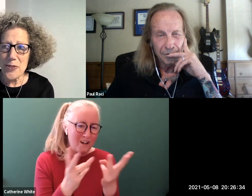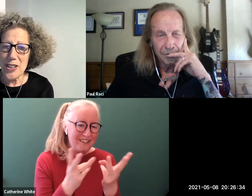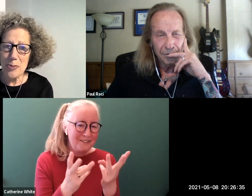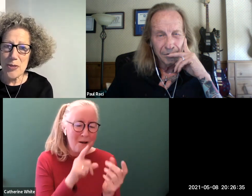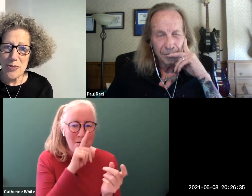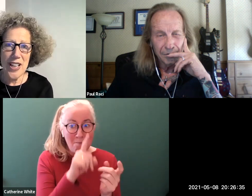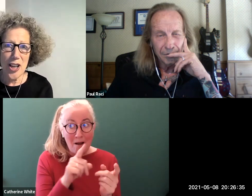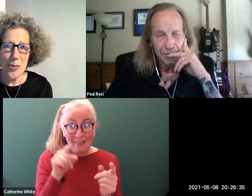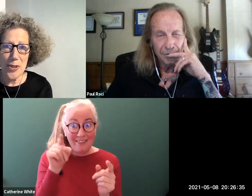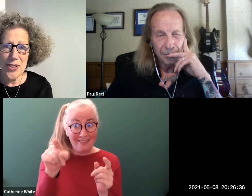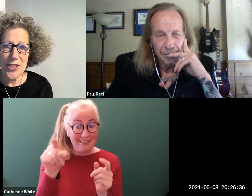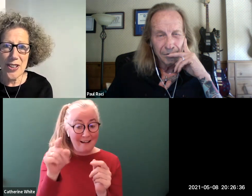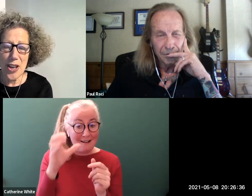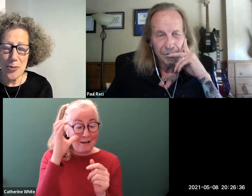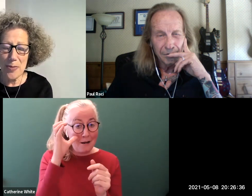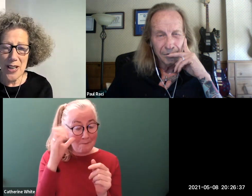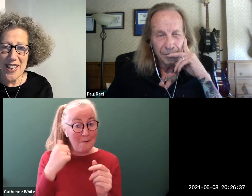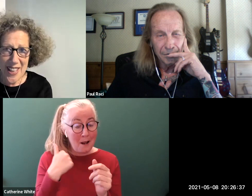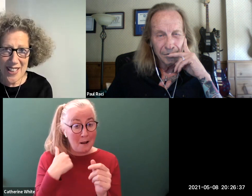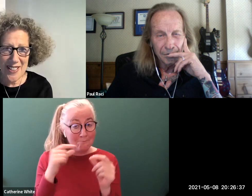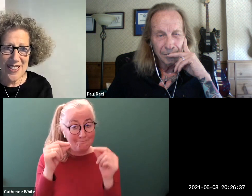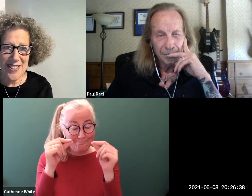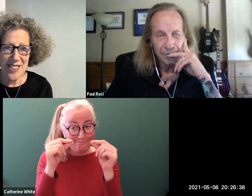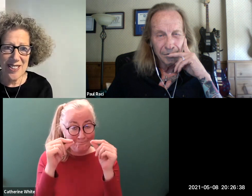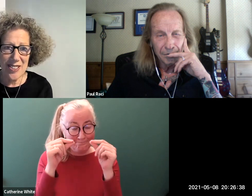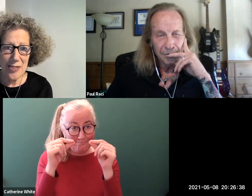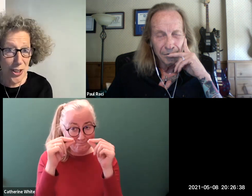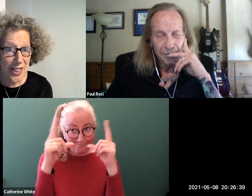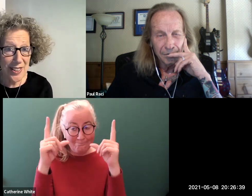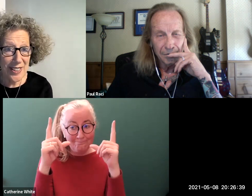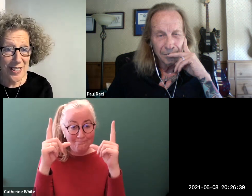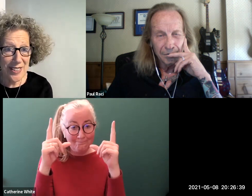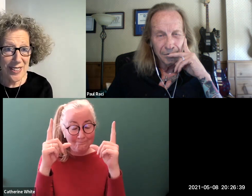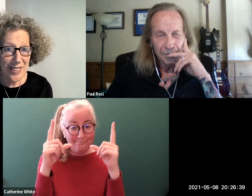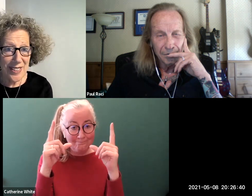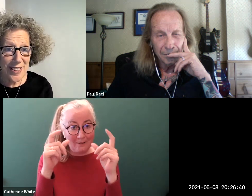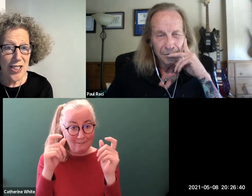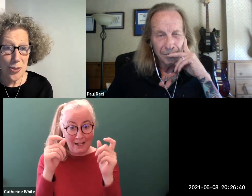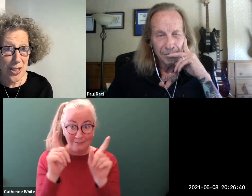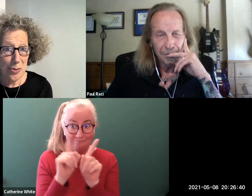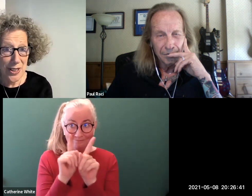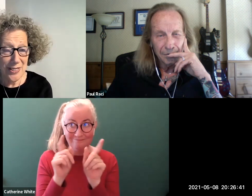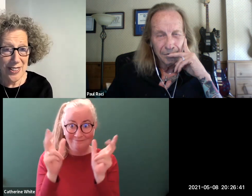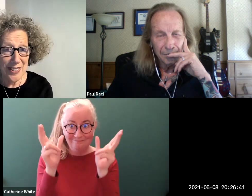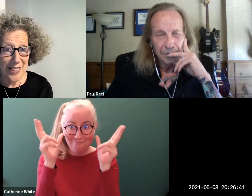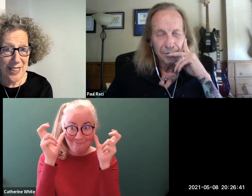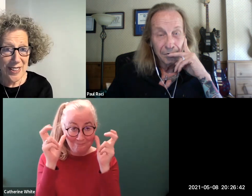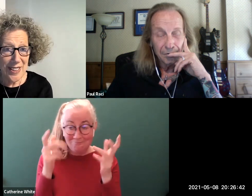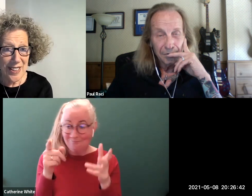But that film really opened my ears fully to another